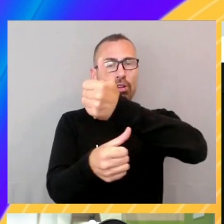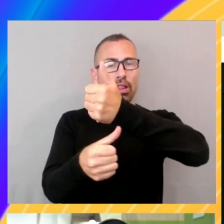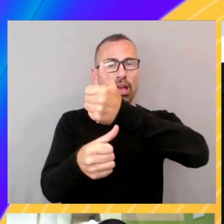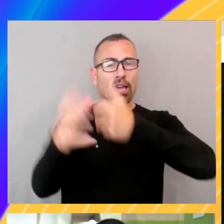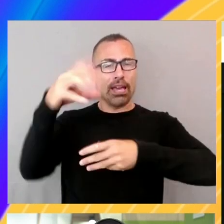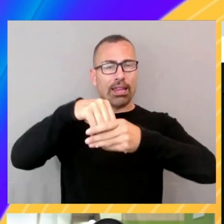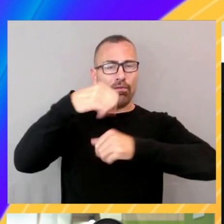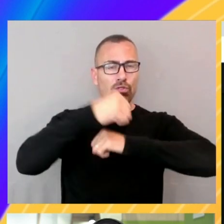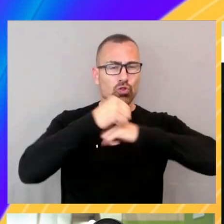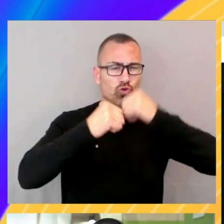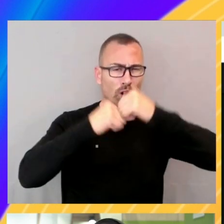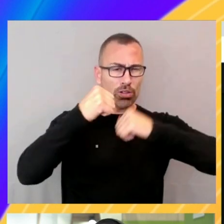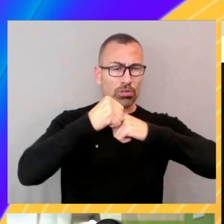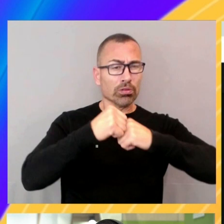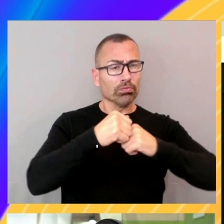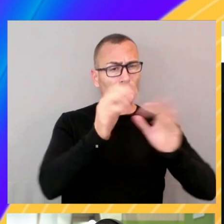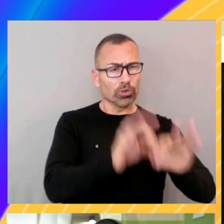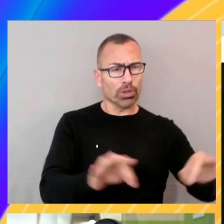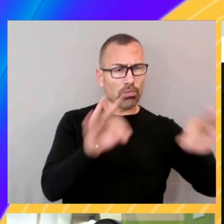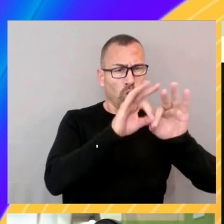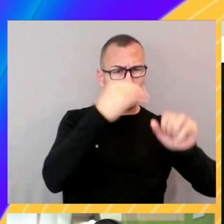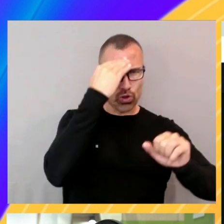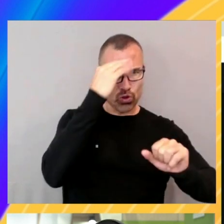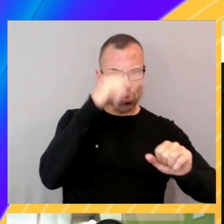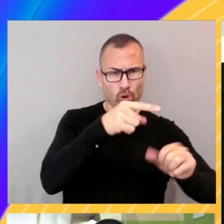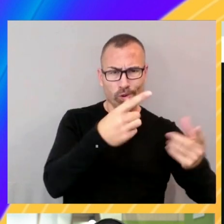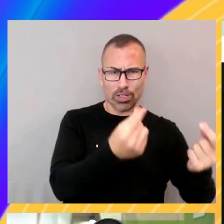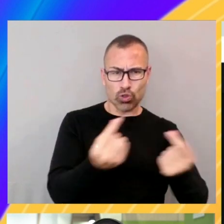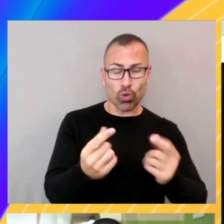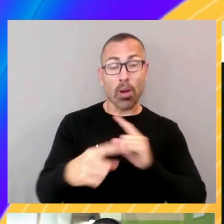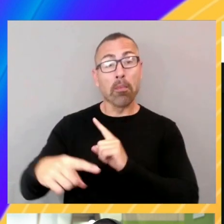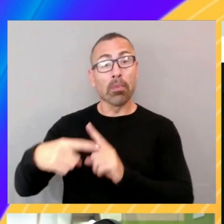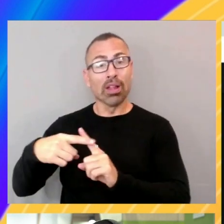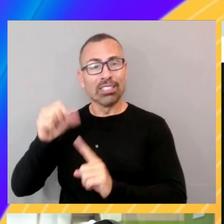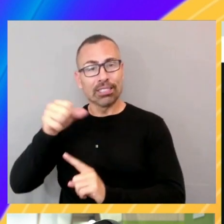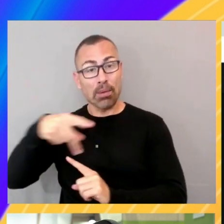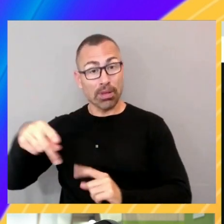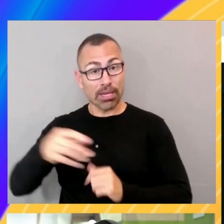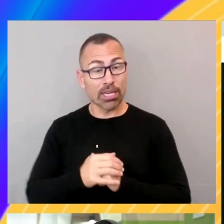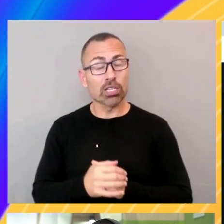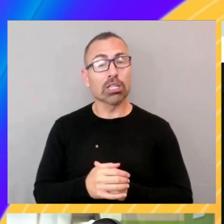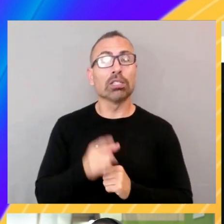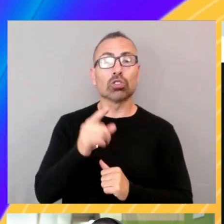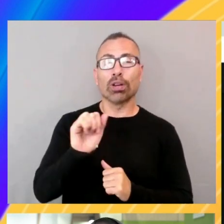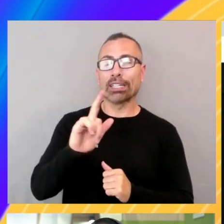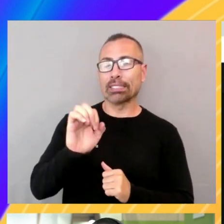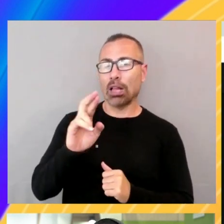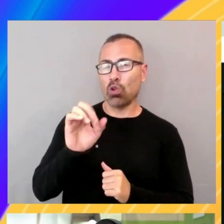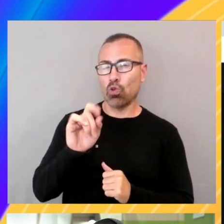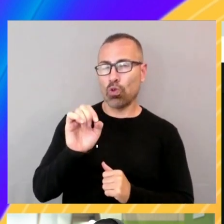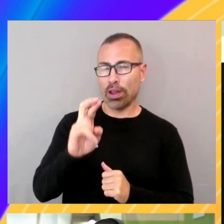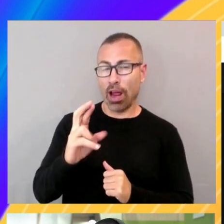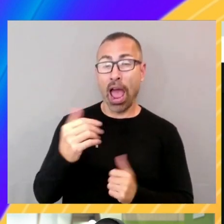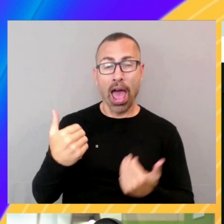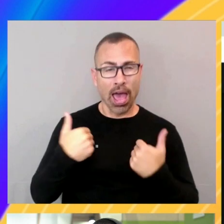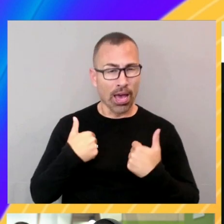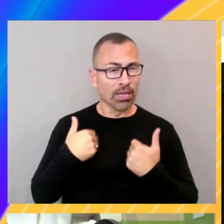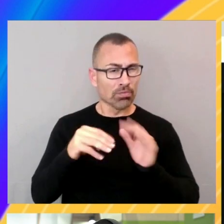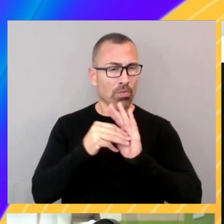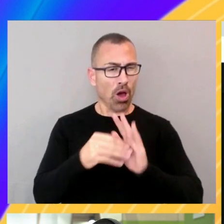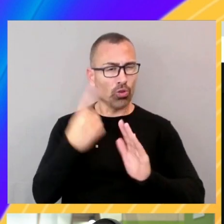And the accelerator actually has modules for infrastructure, like I'm showing. Okay. But also for